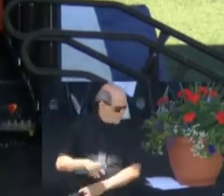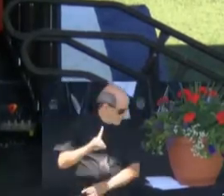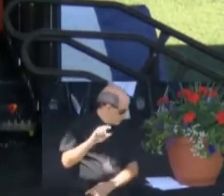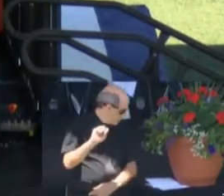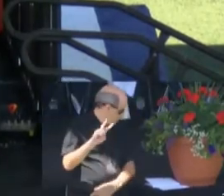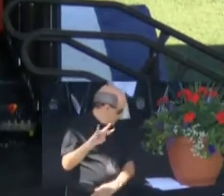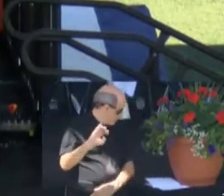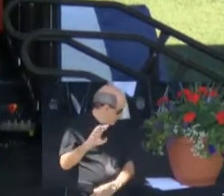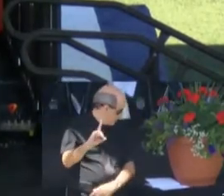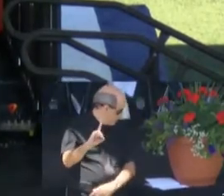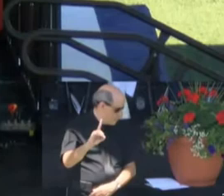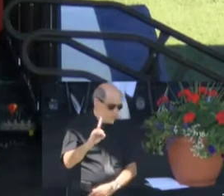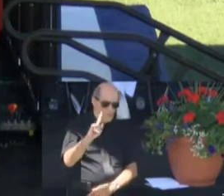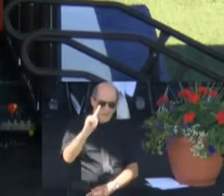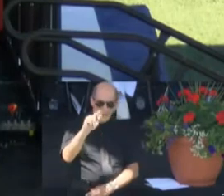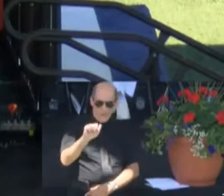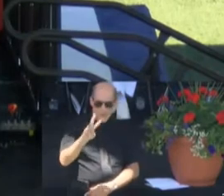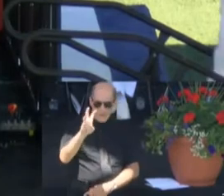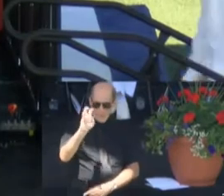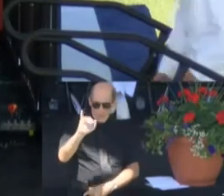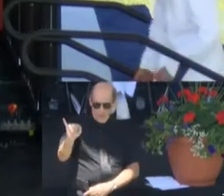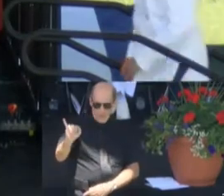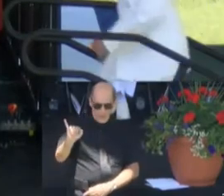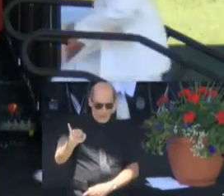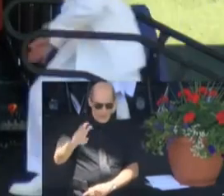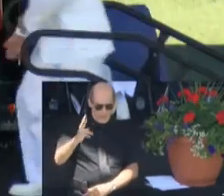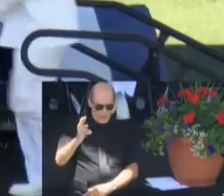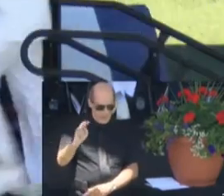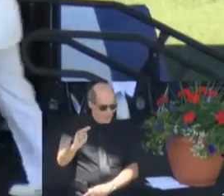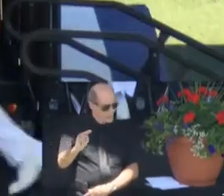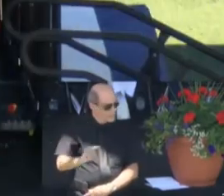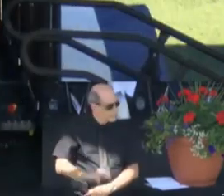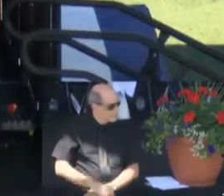David Tai Wei Chin.